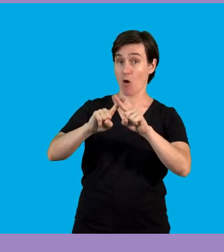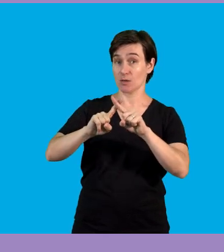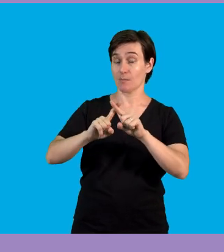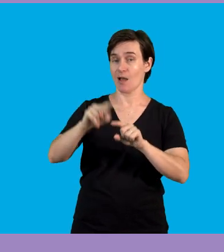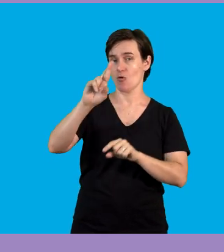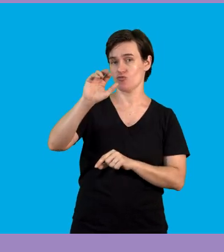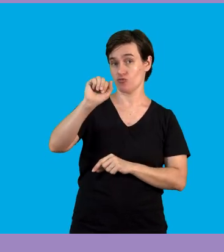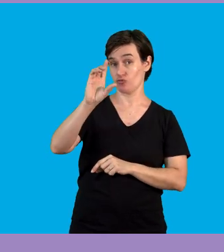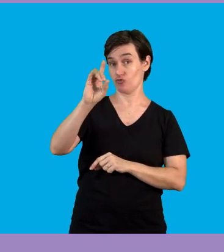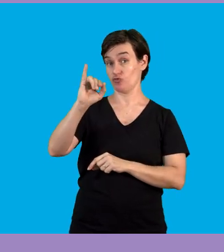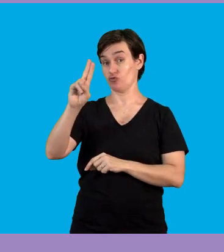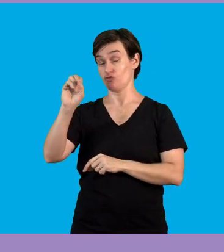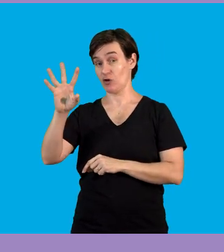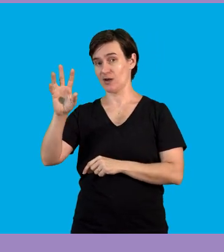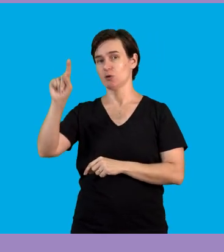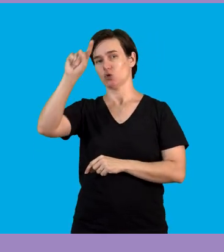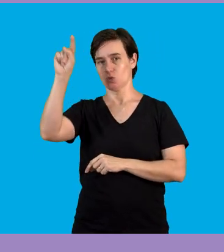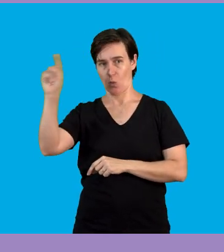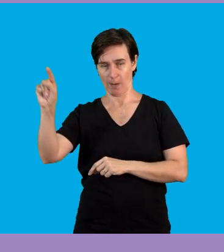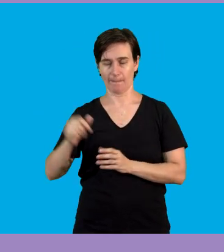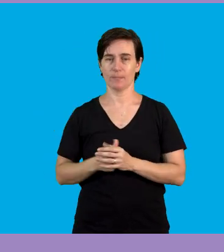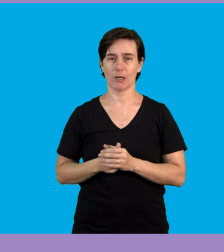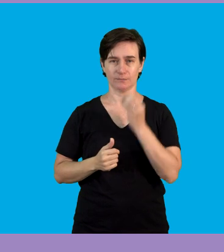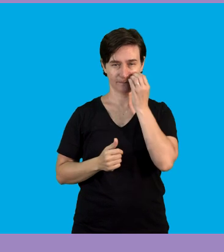by our radius squared.